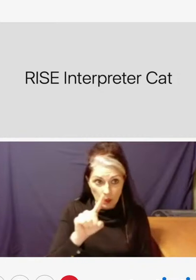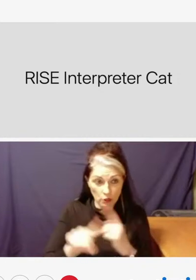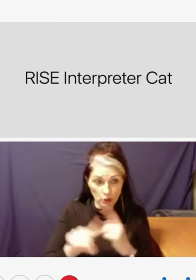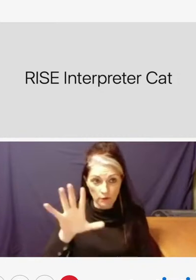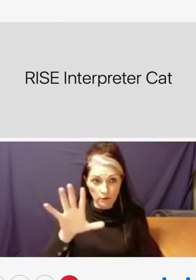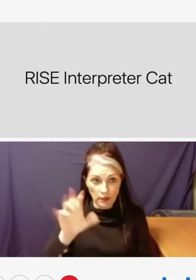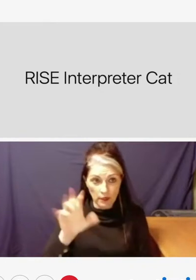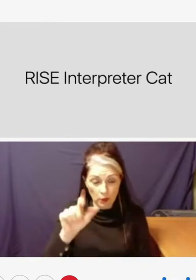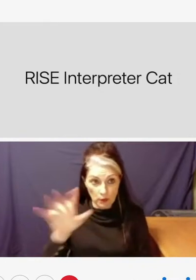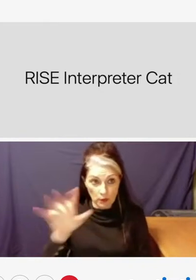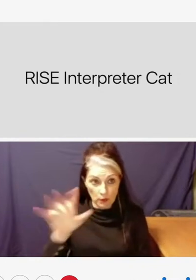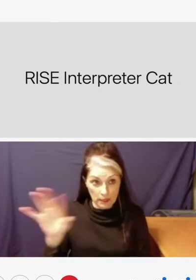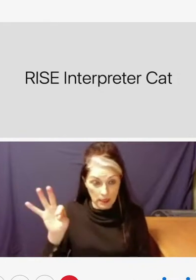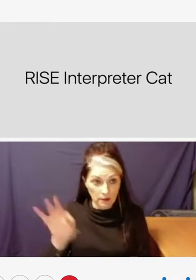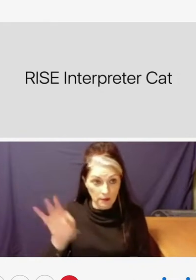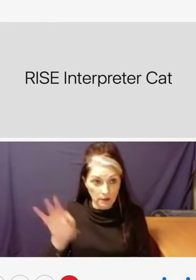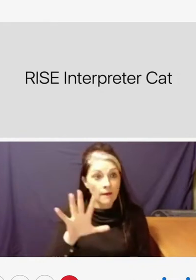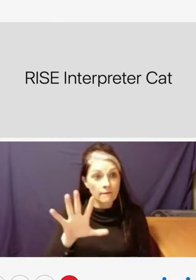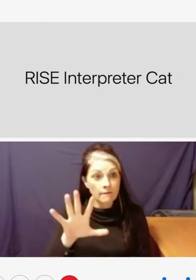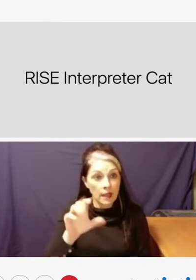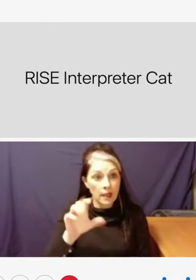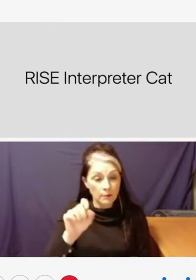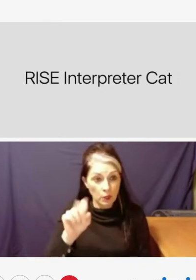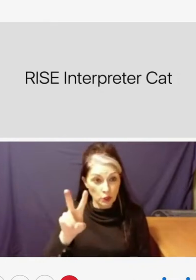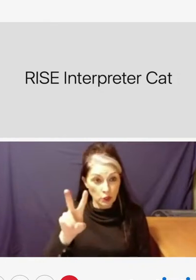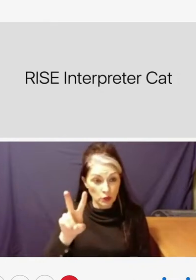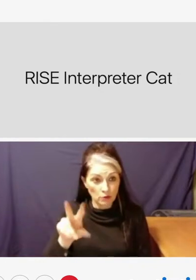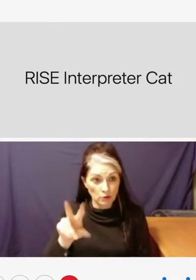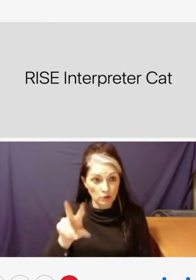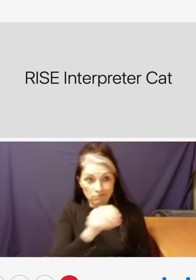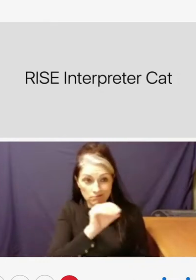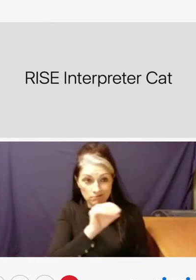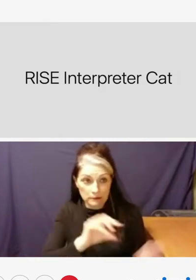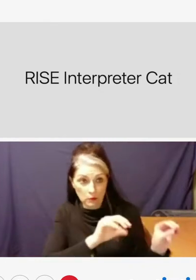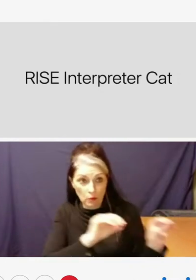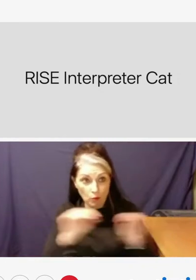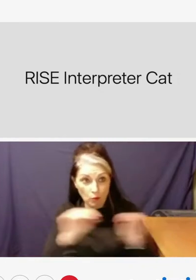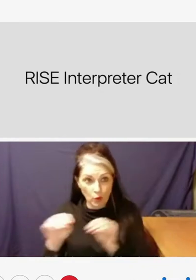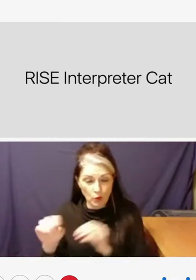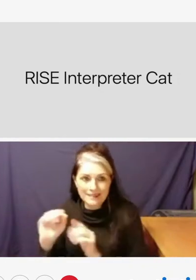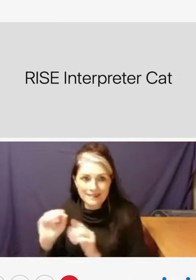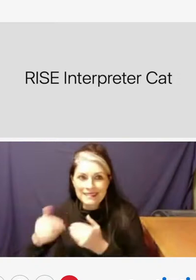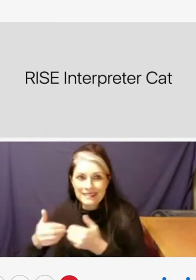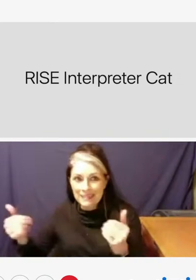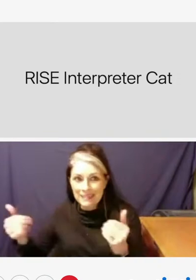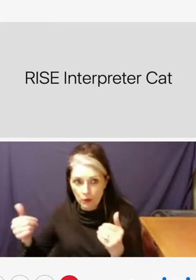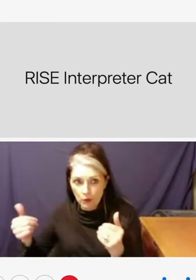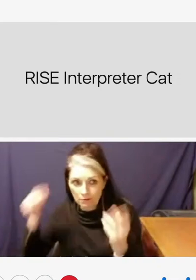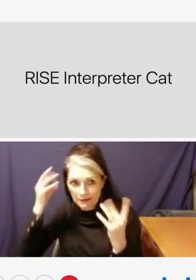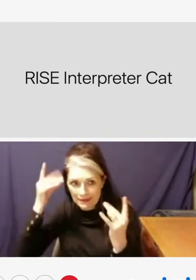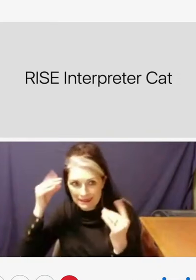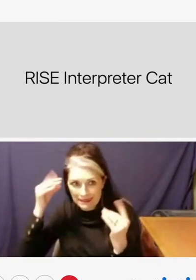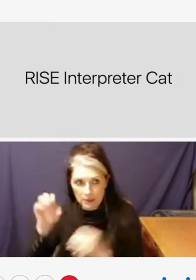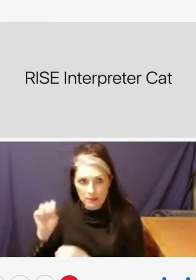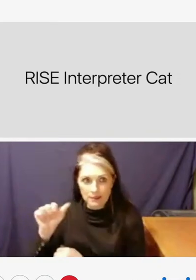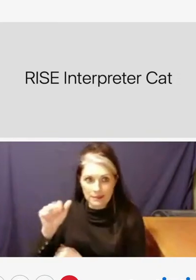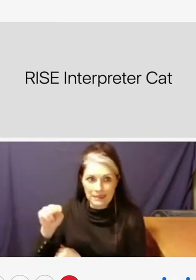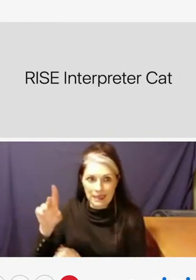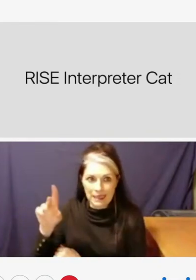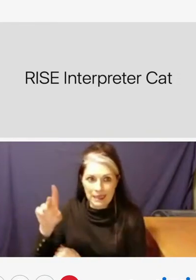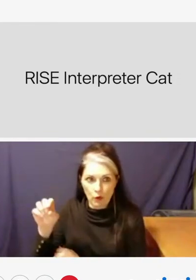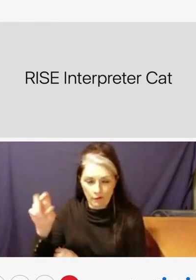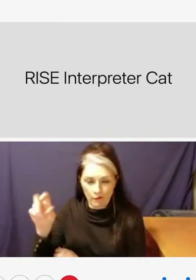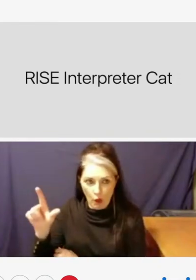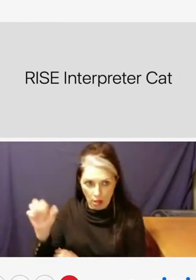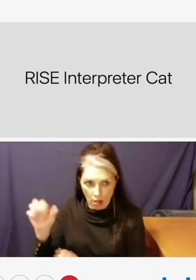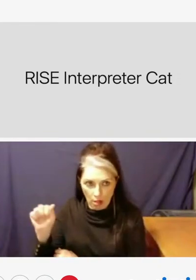that will be pulled separate for separate consideration to allow board member Sandoval to abstain other than that do we have any